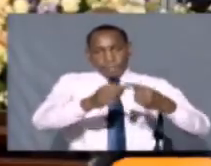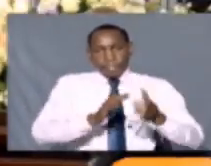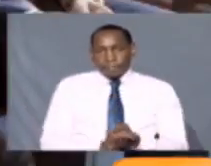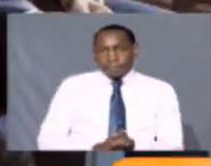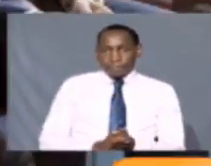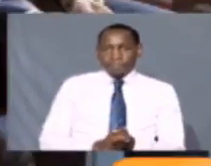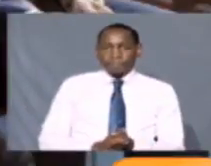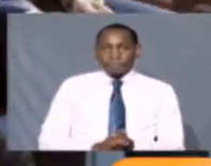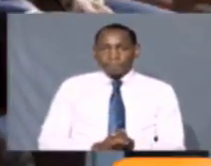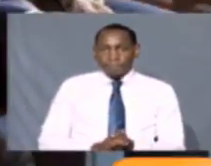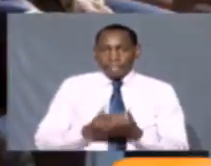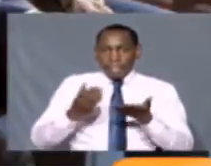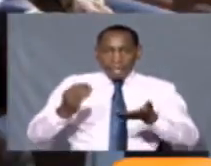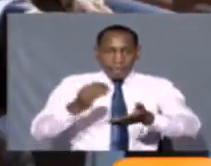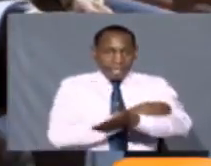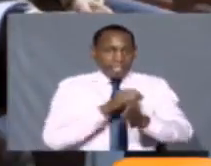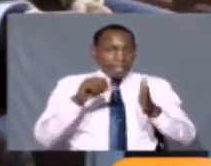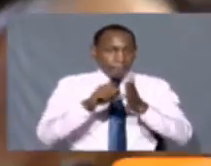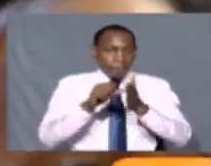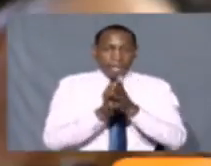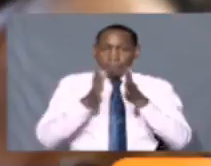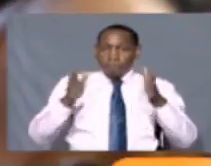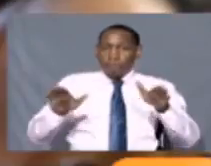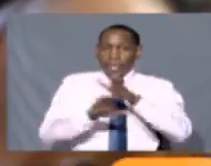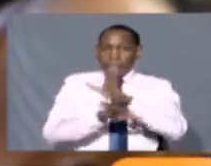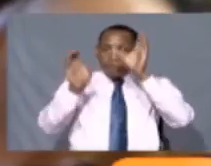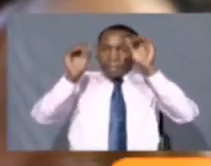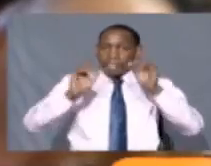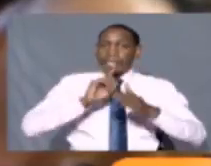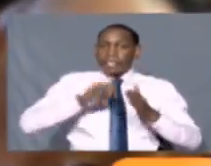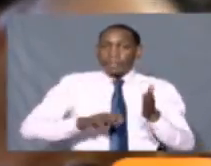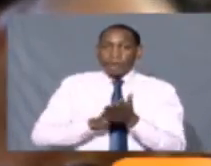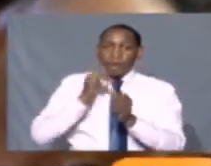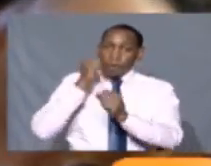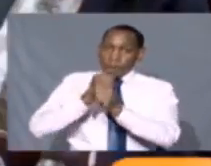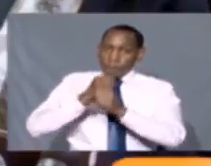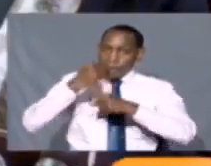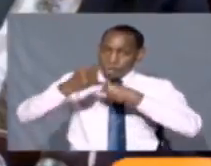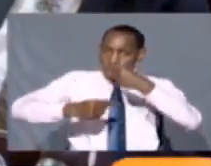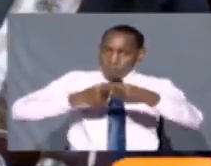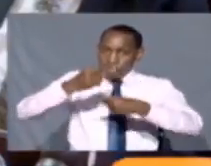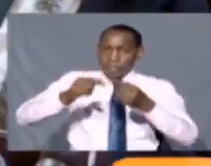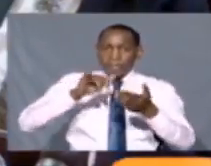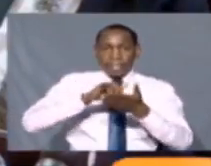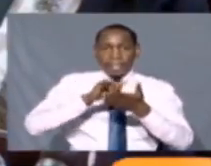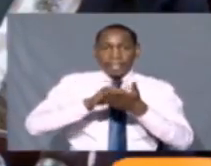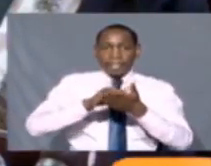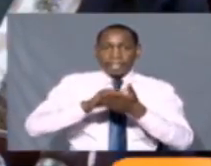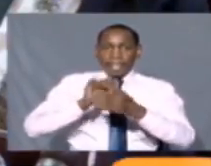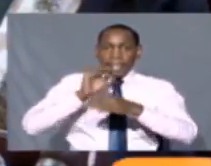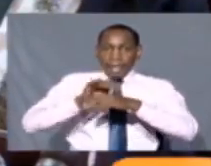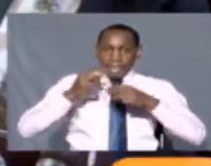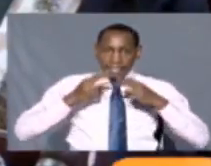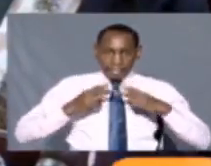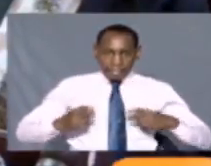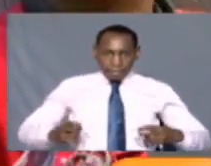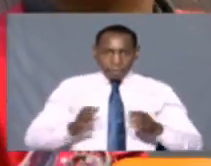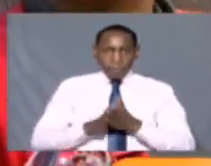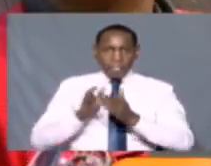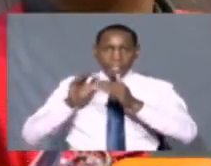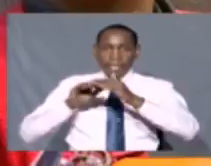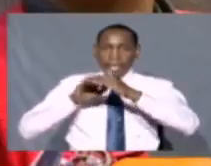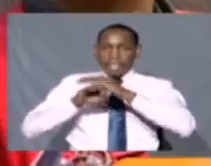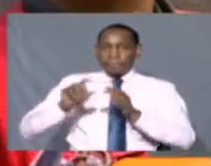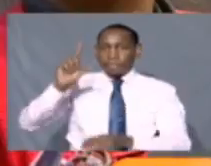The cancer scourge now a bother, the deputy president indicating that efforts are underway to ensure early diagnosis and accessible